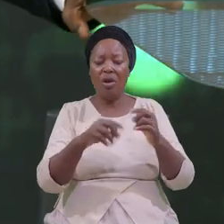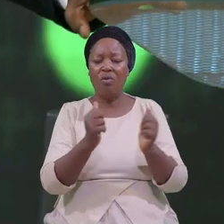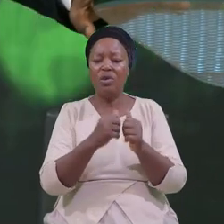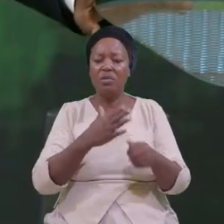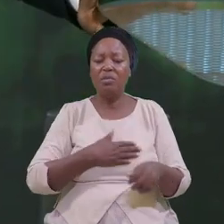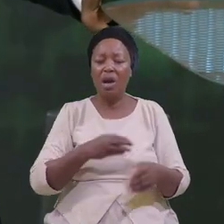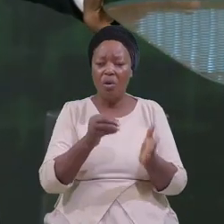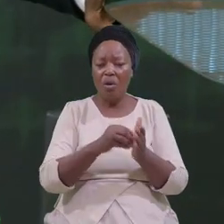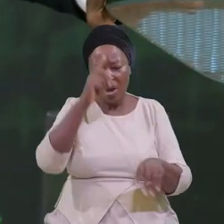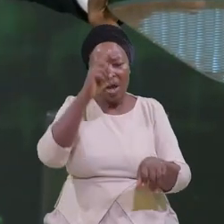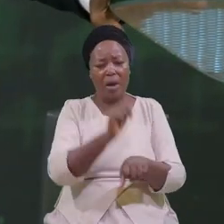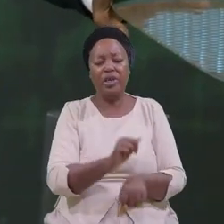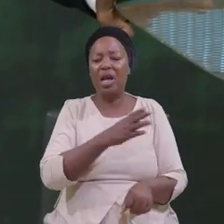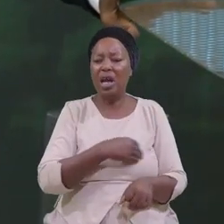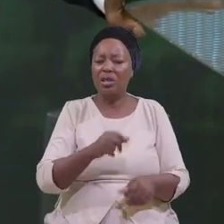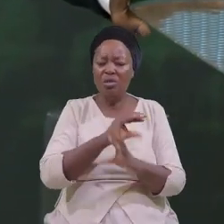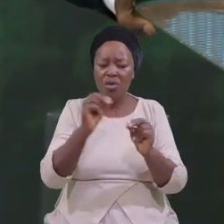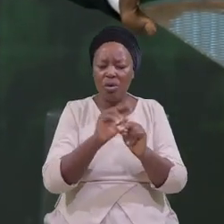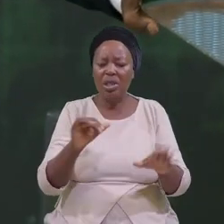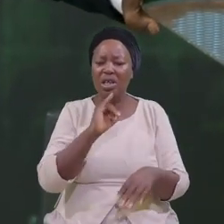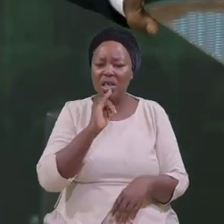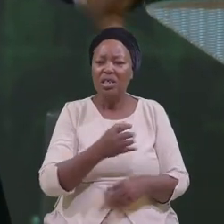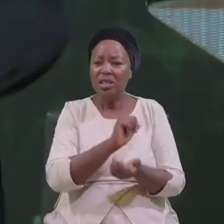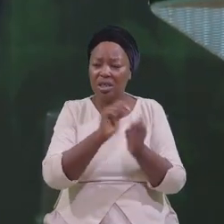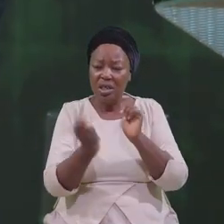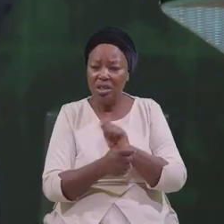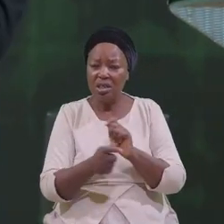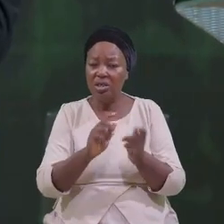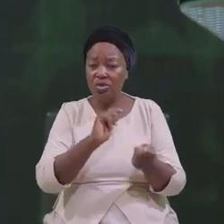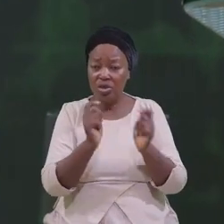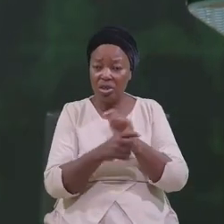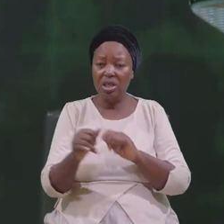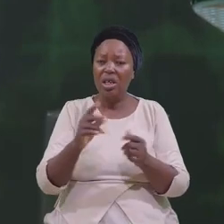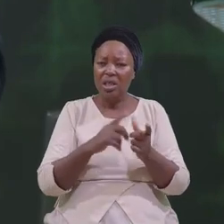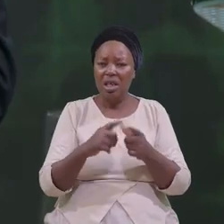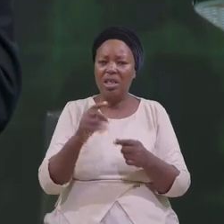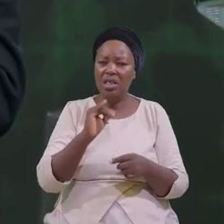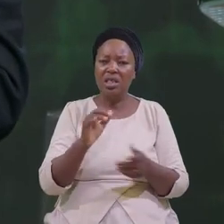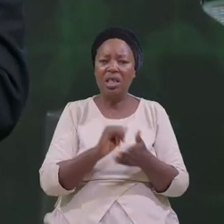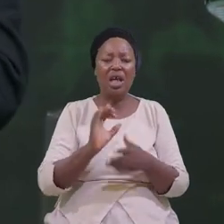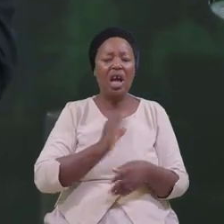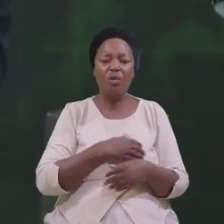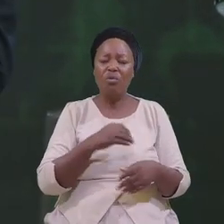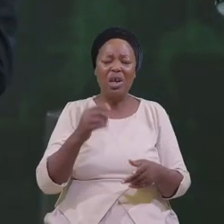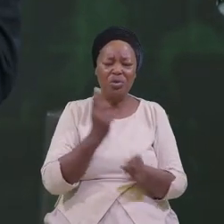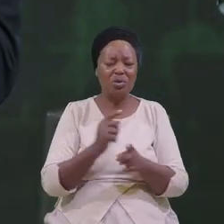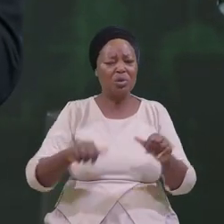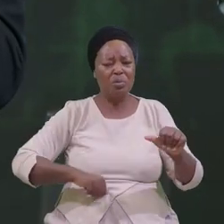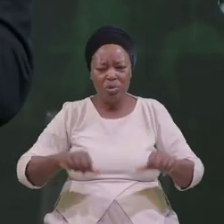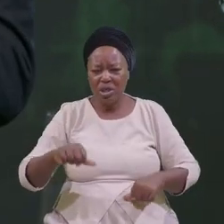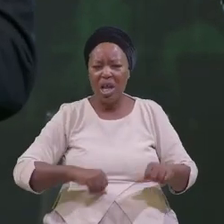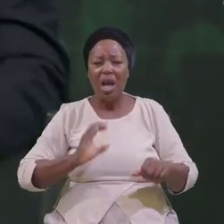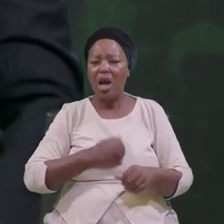life, and nothing is changing. It says our boasting, our glorying is not good. A